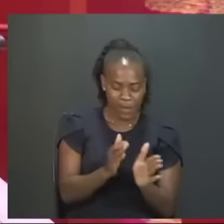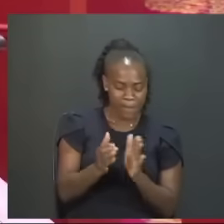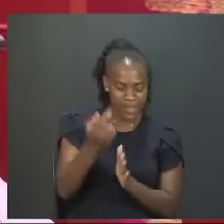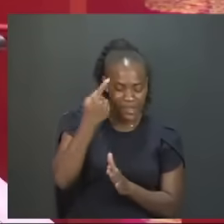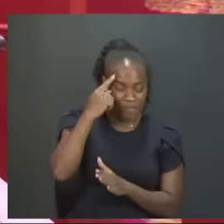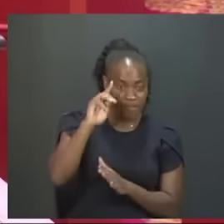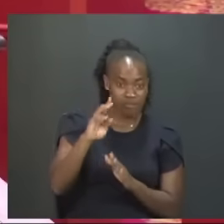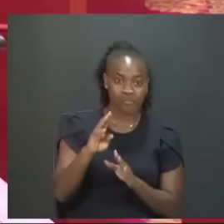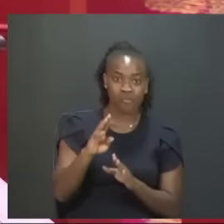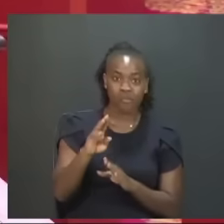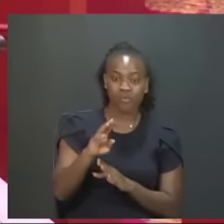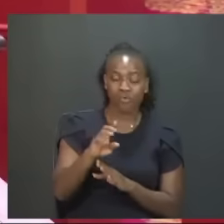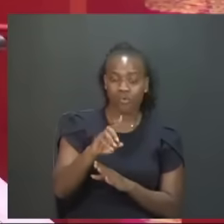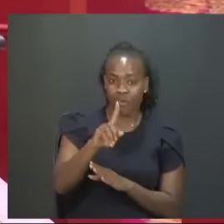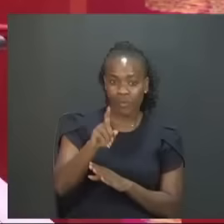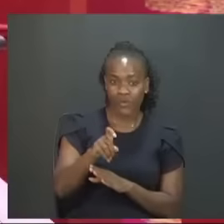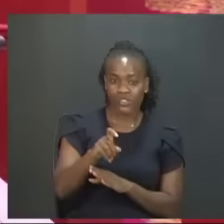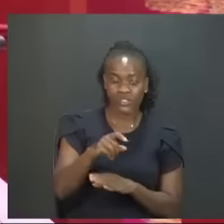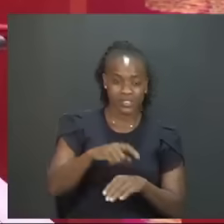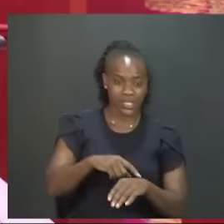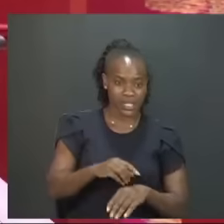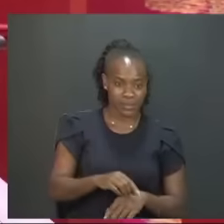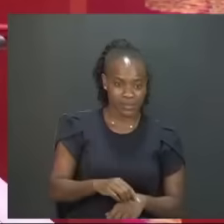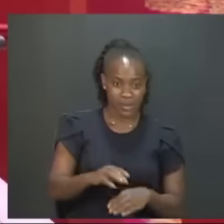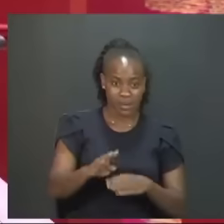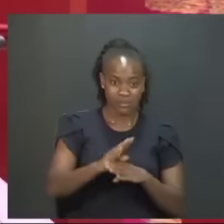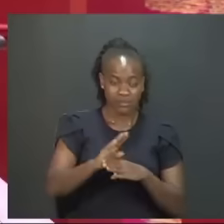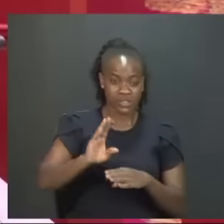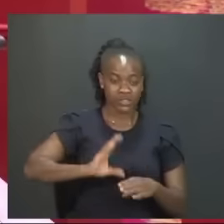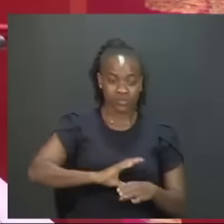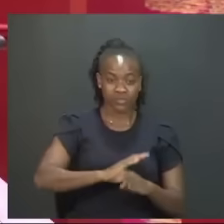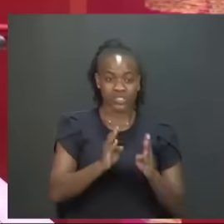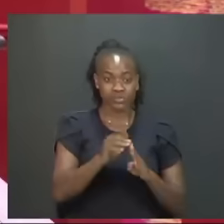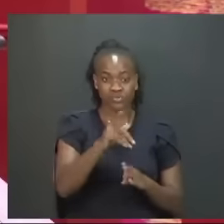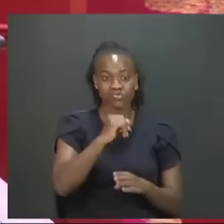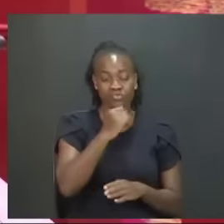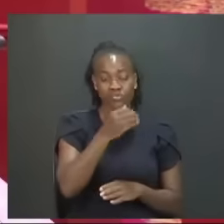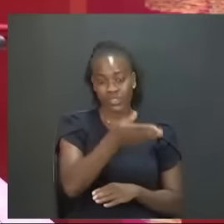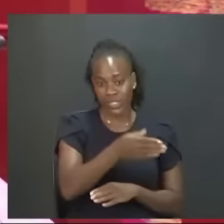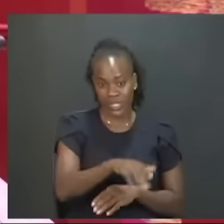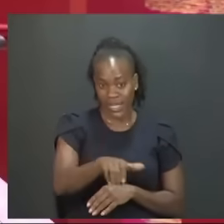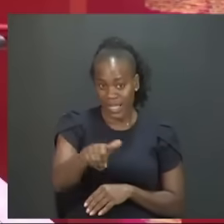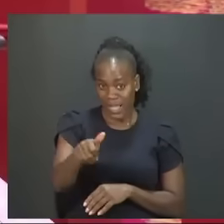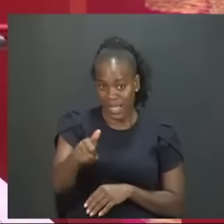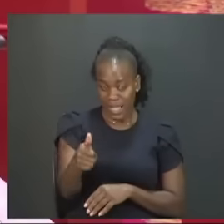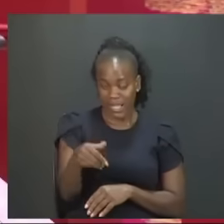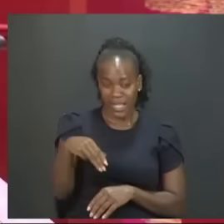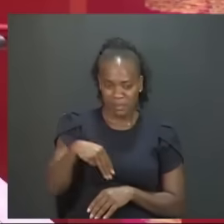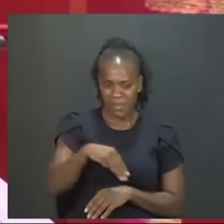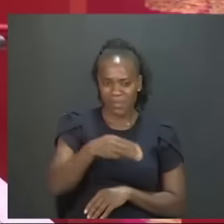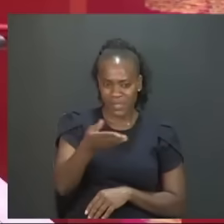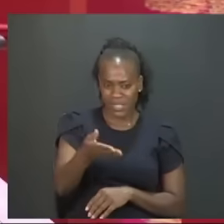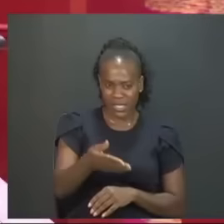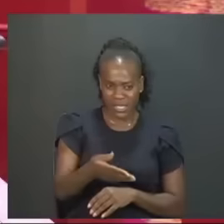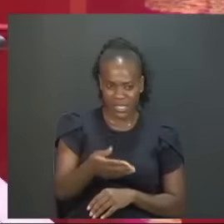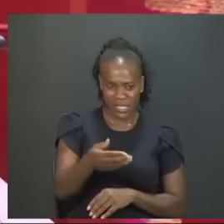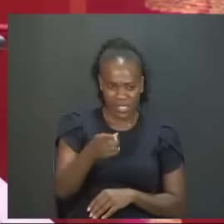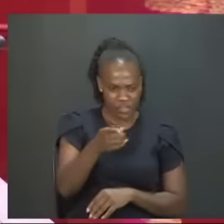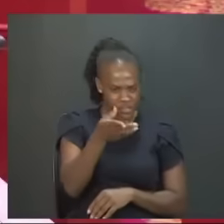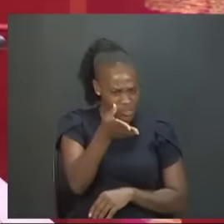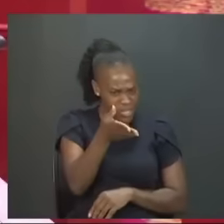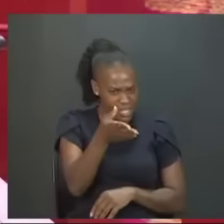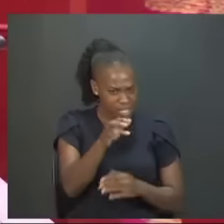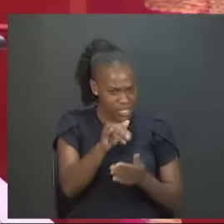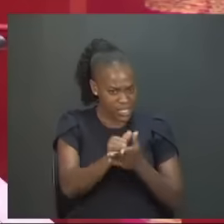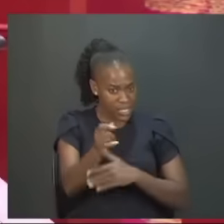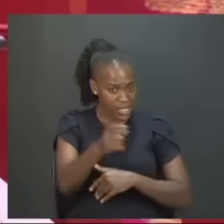Because at the business committee meeting, you were not there, but your colleagues were there. I don't know if were you there that day?